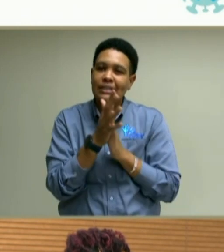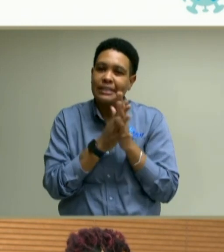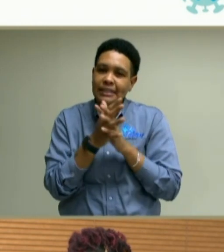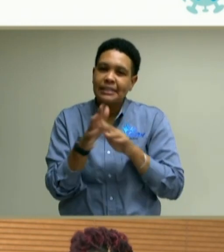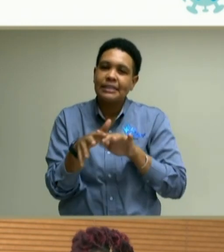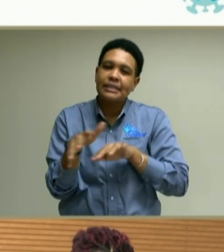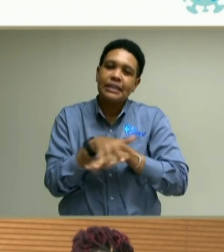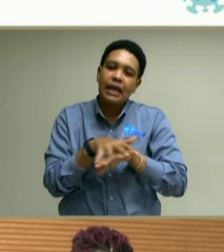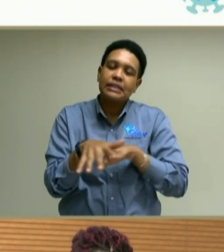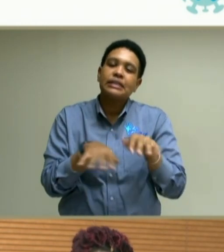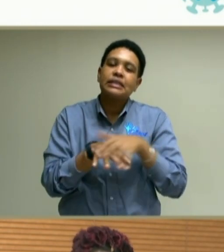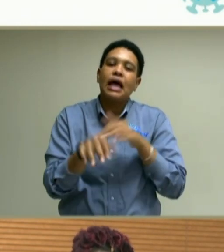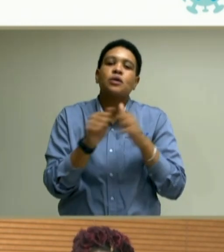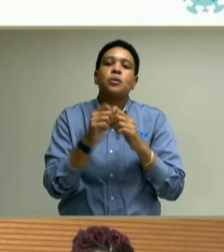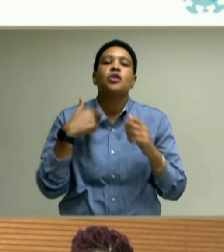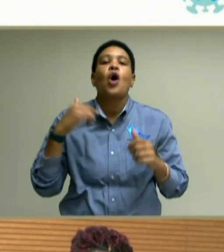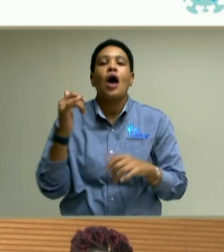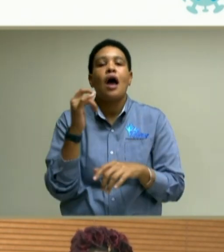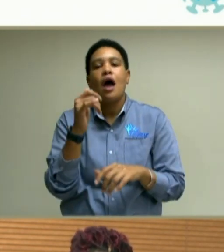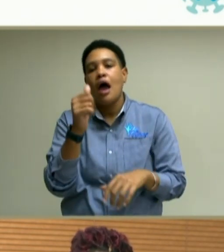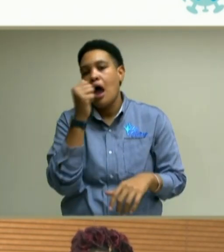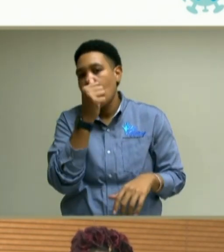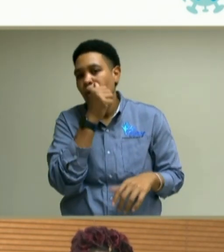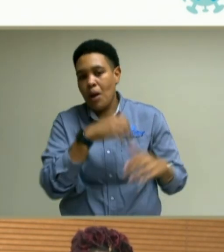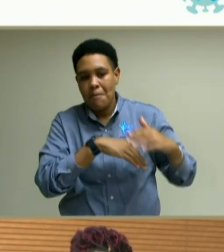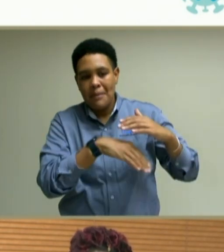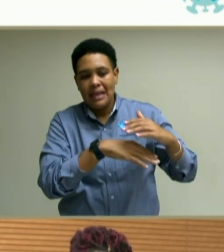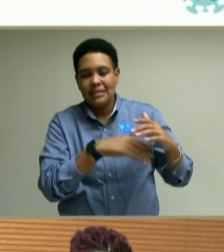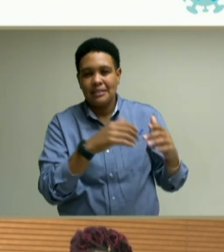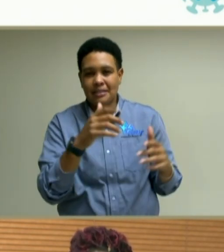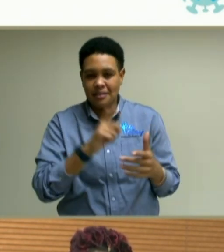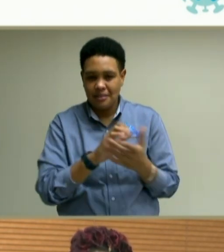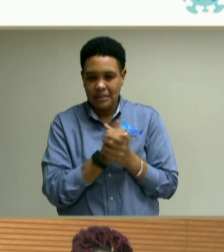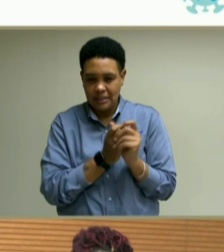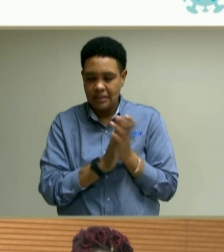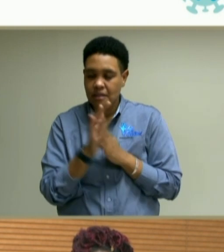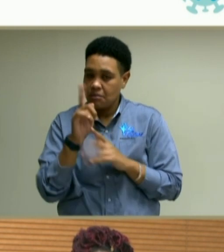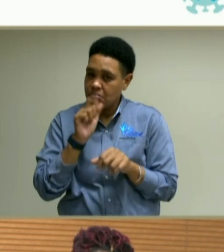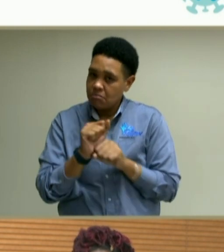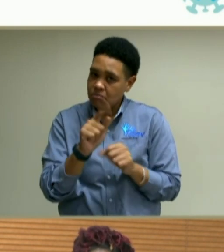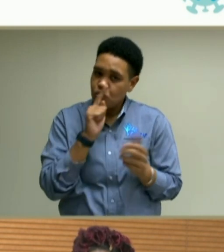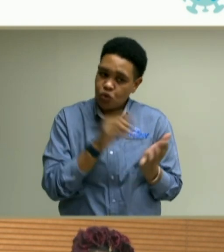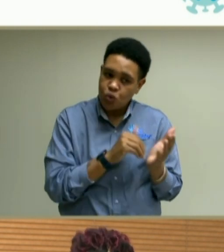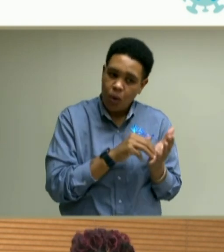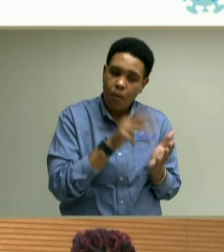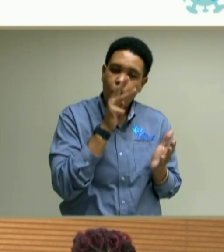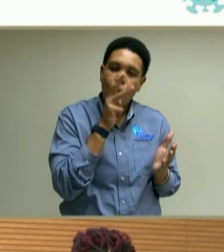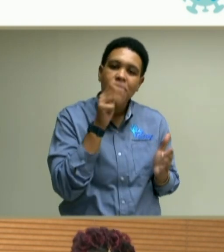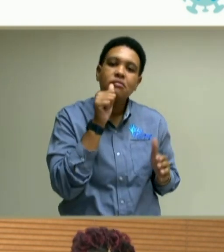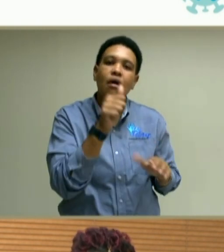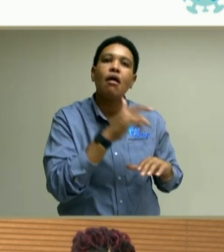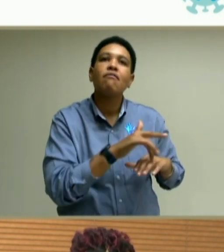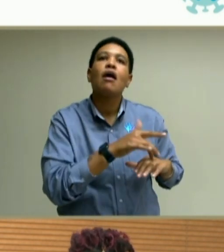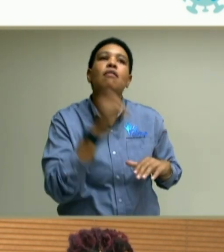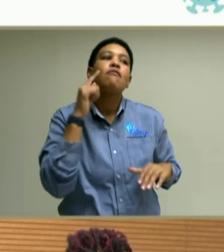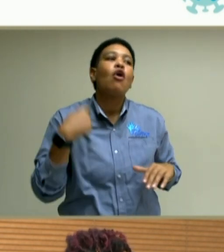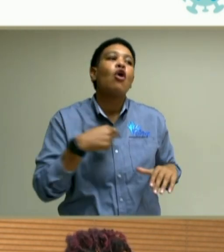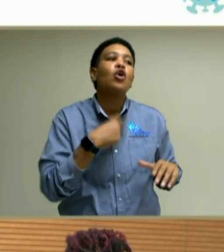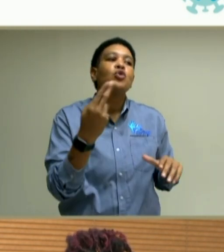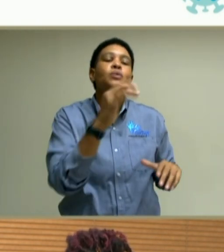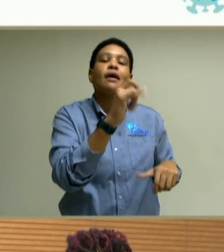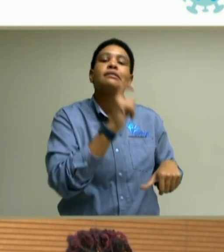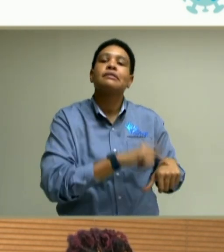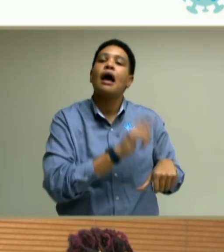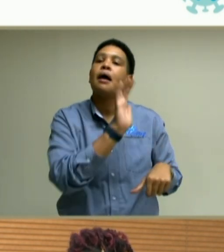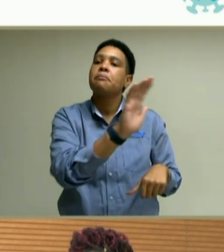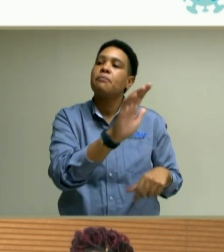hand sanitizers, especially when it is that soap or, you know, soap and water are not available for us to use at that point